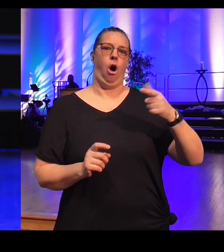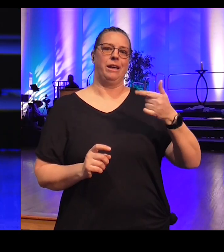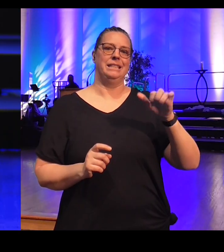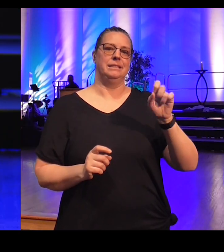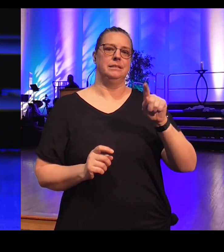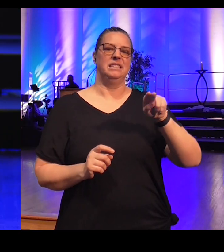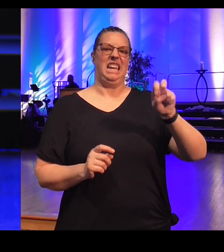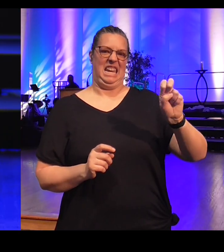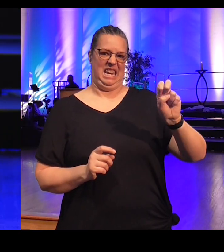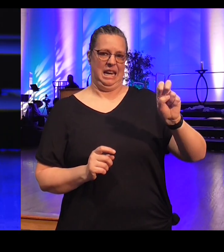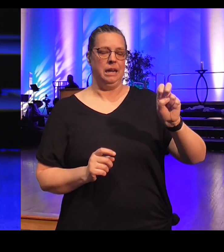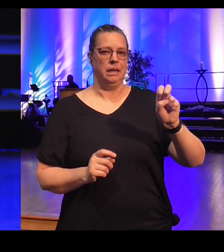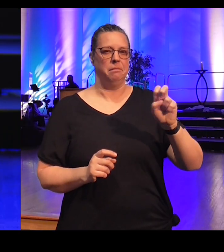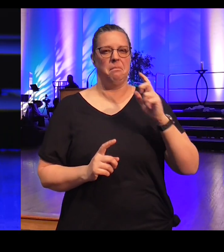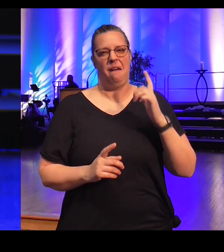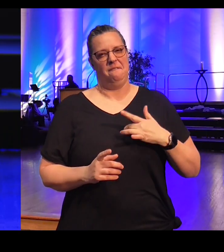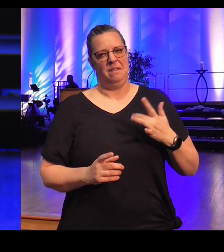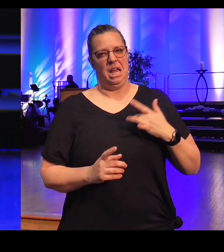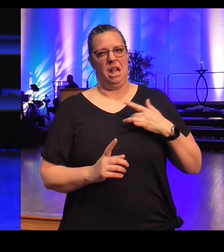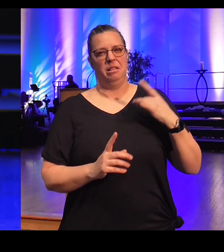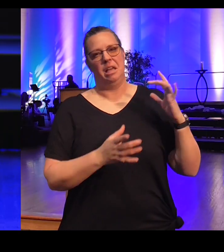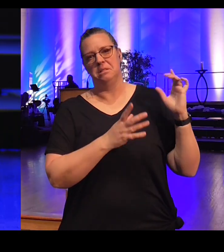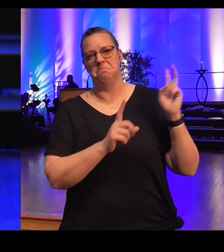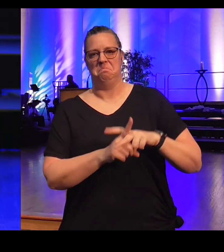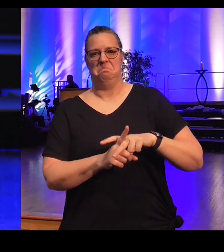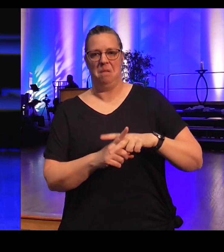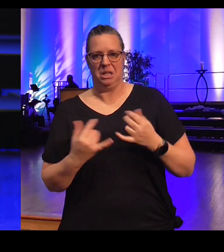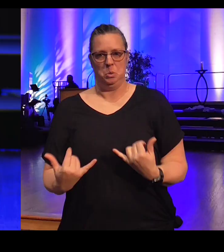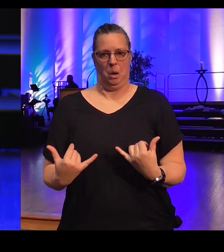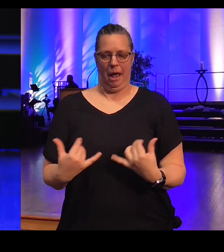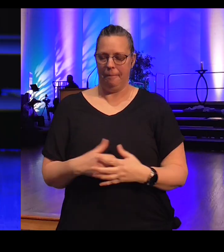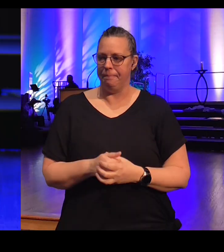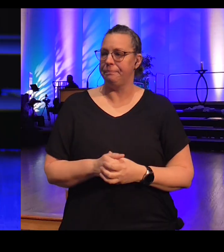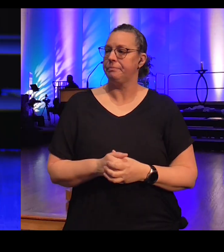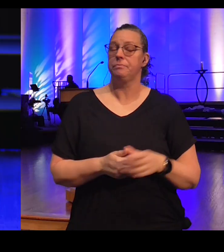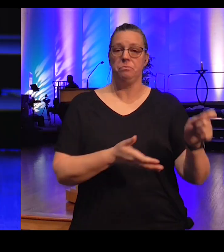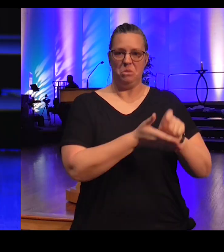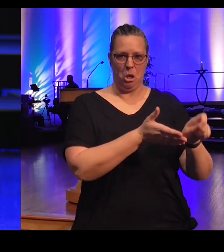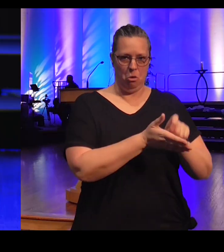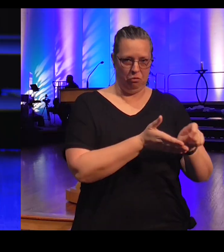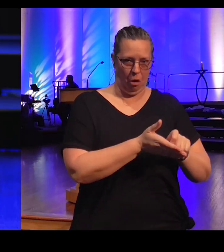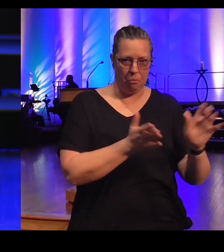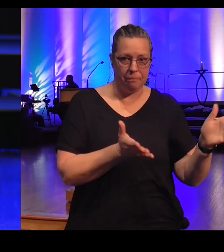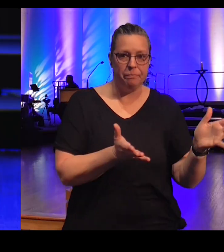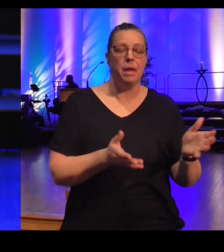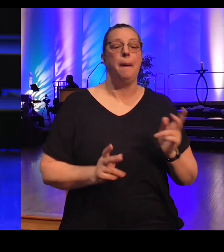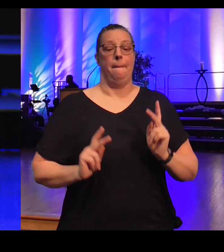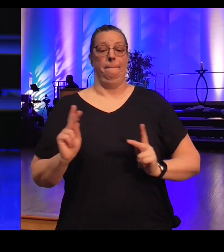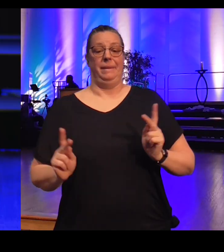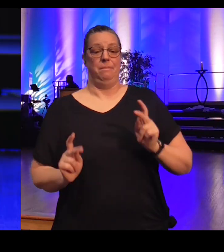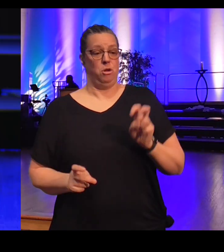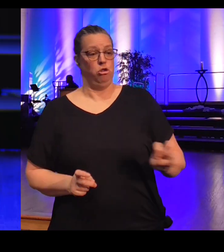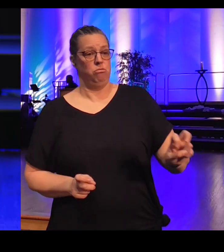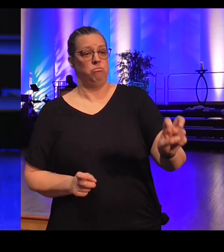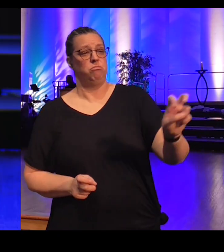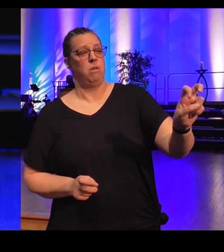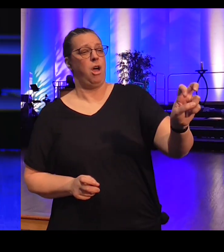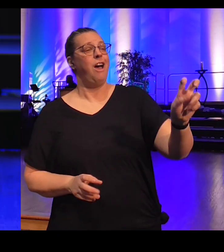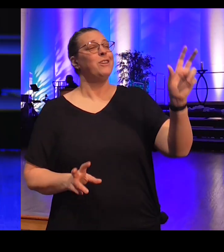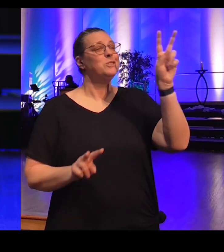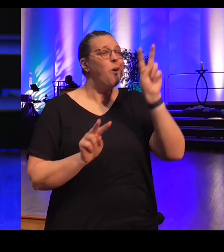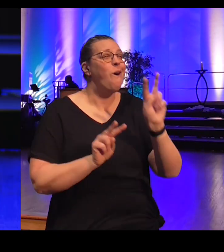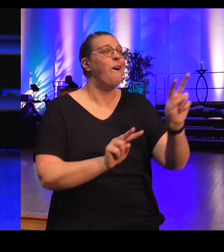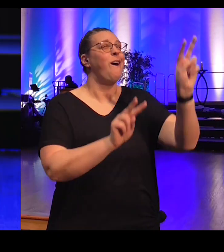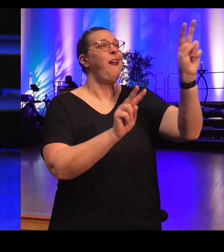is especially relevant for our time together today. He wrote, "People travel to wonder at the height